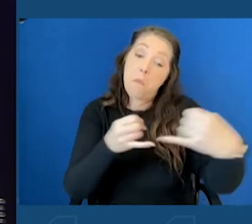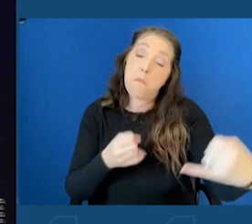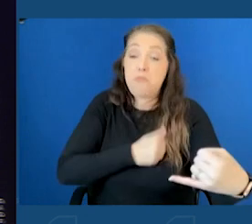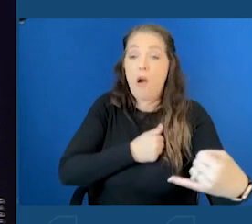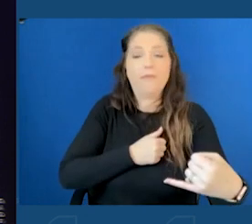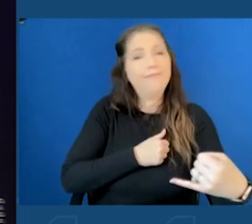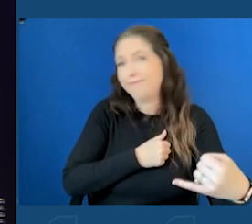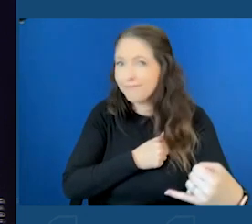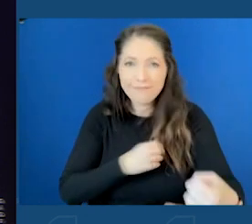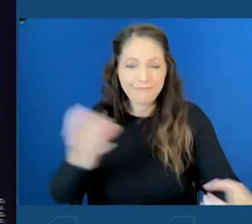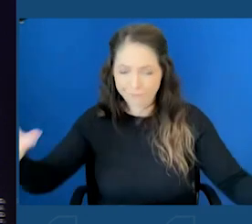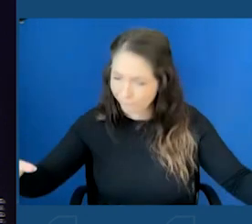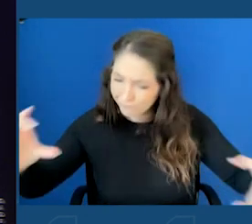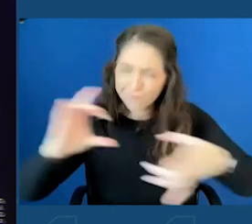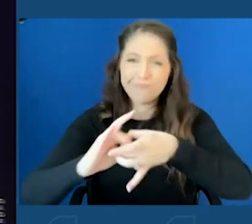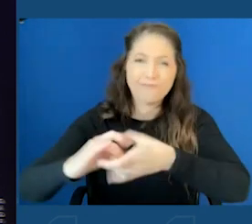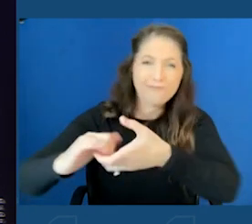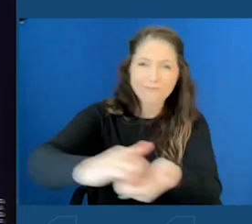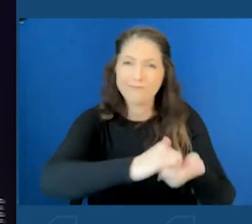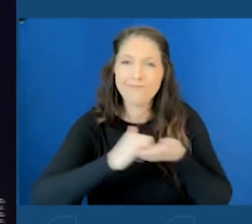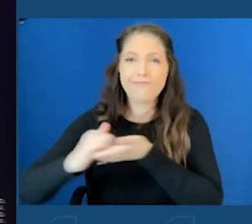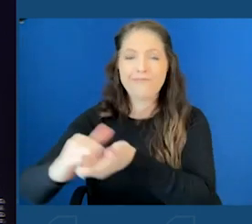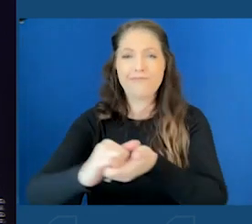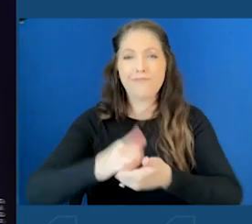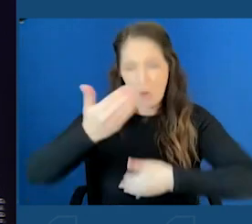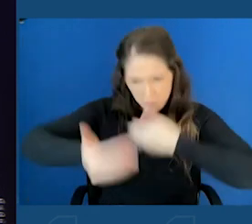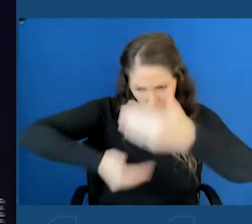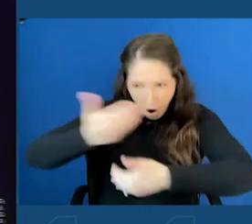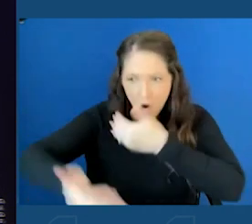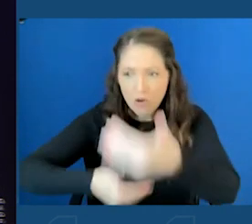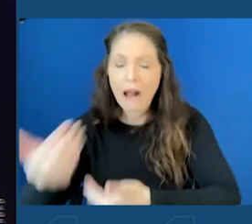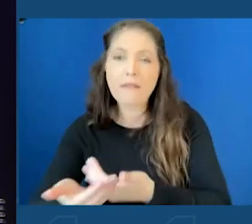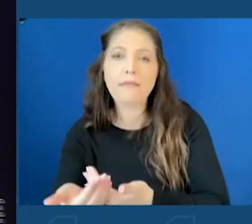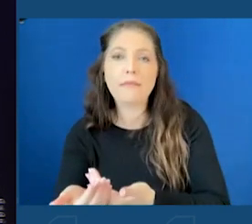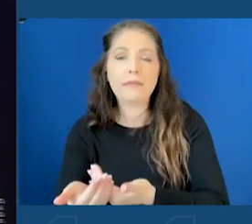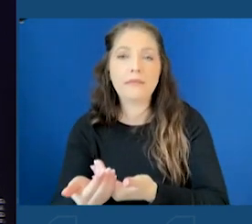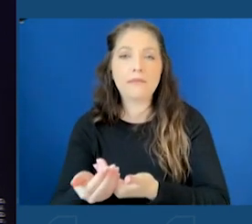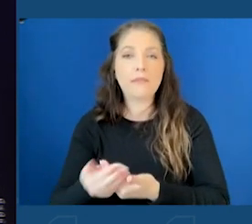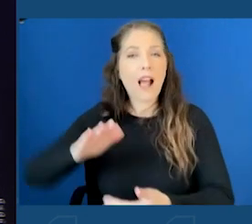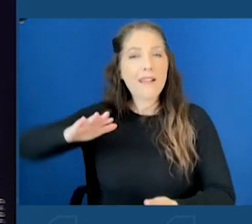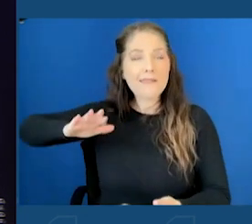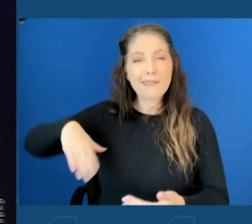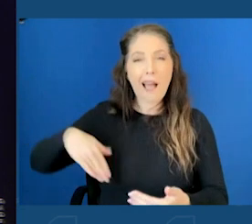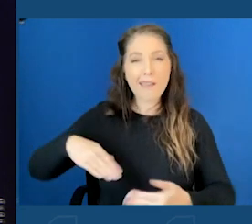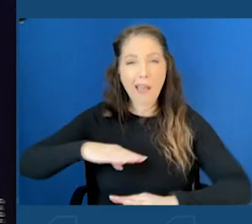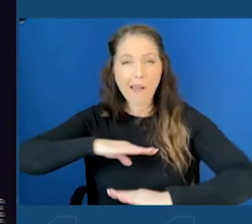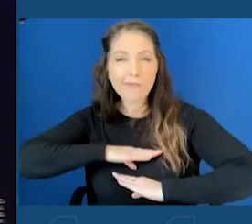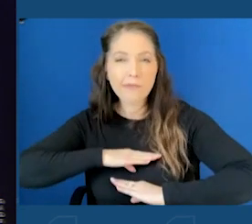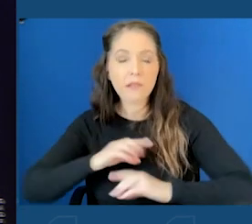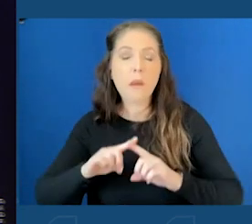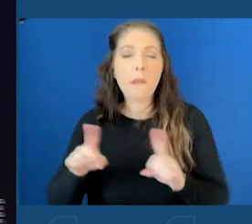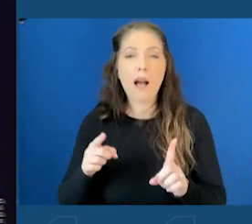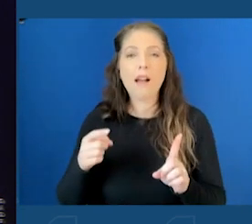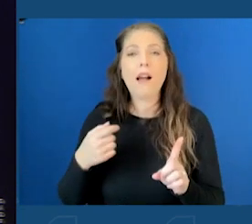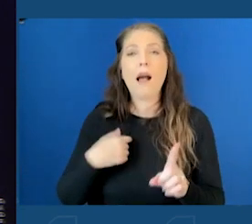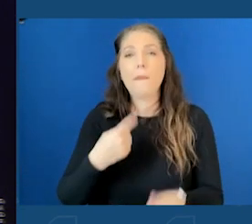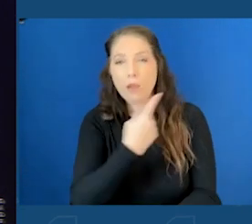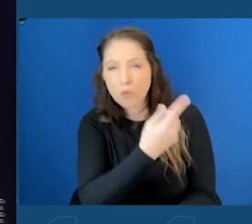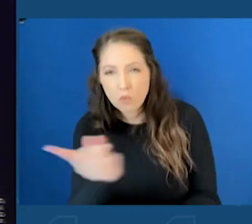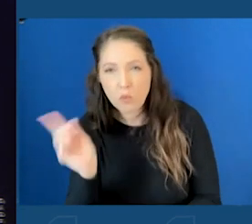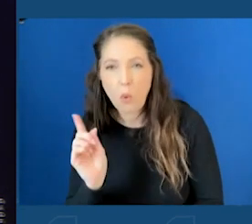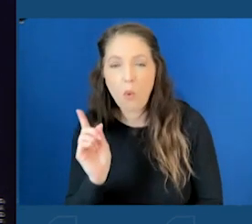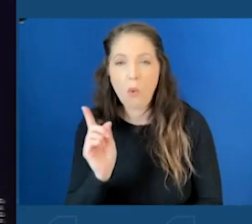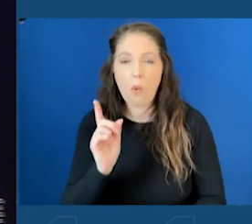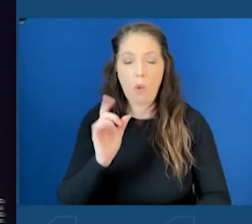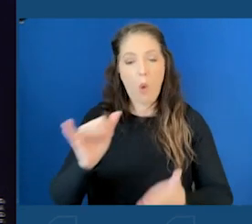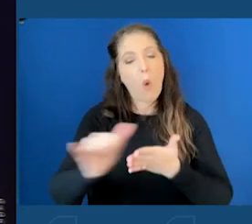We're making real progress. We're not satisfied, but what I'm saying is I'm redefining the role of the New York State Police